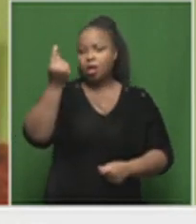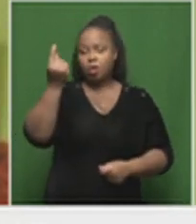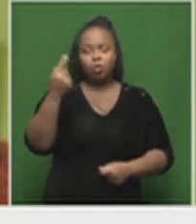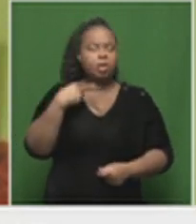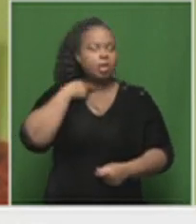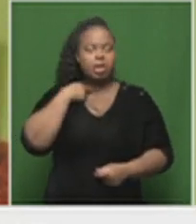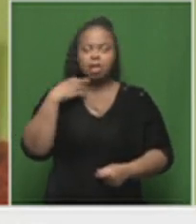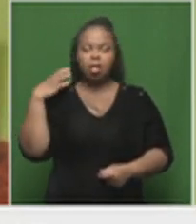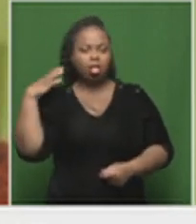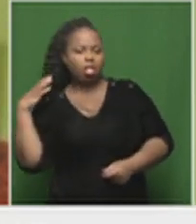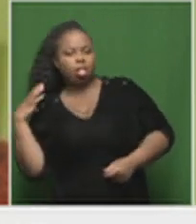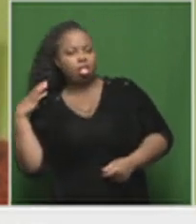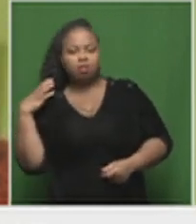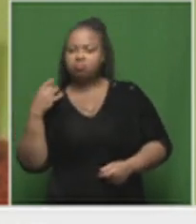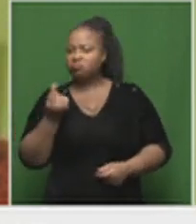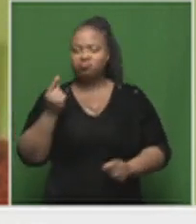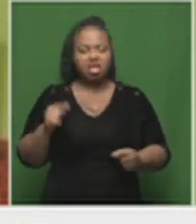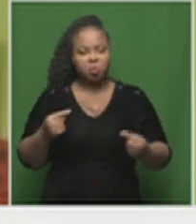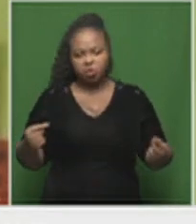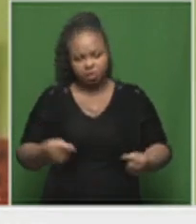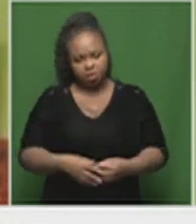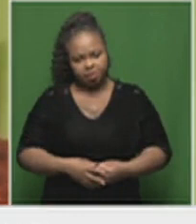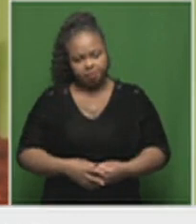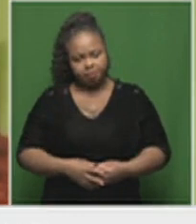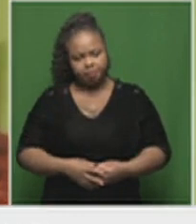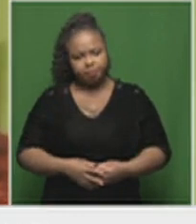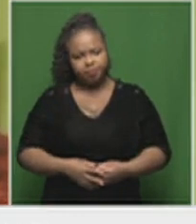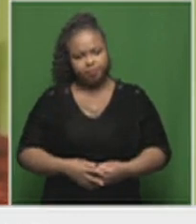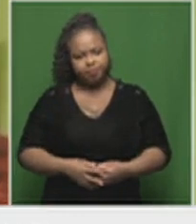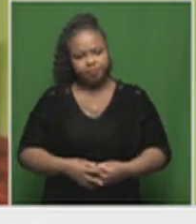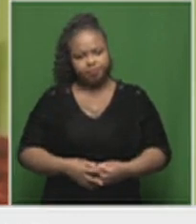the greater population. And of course,